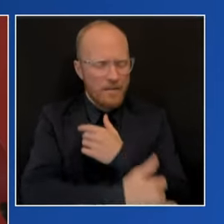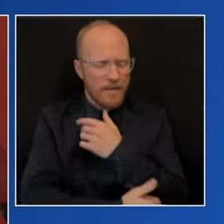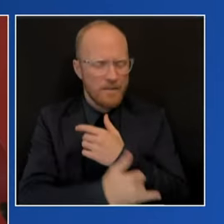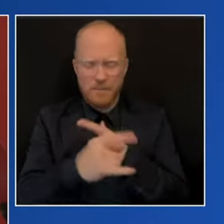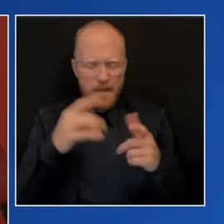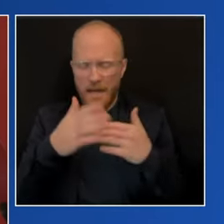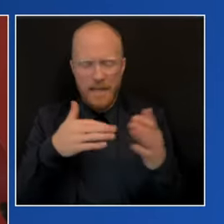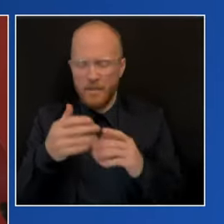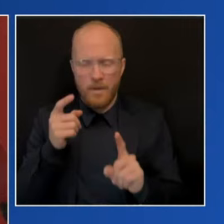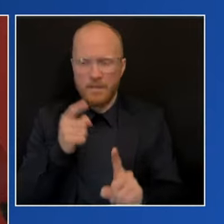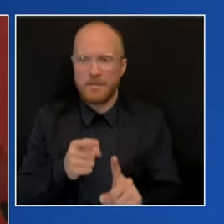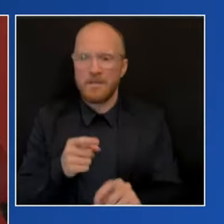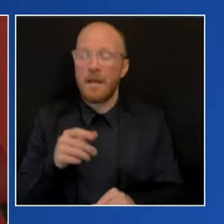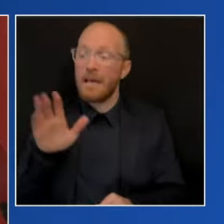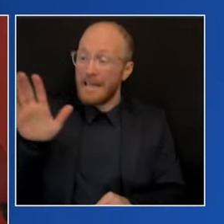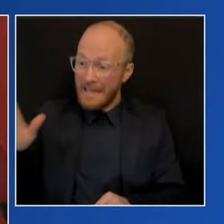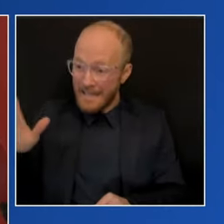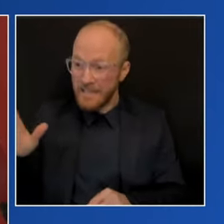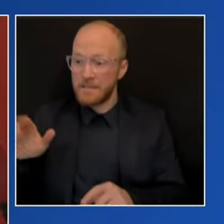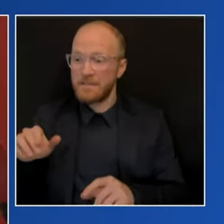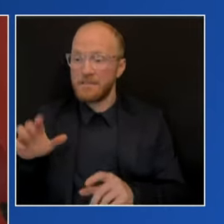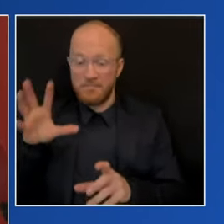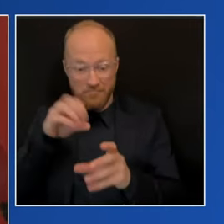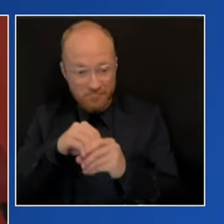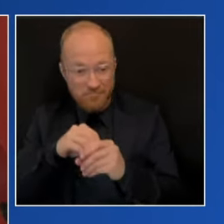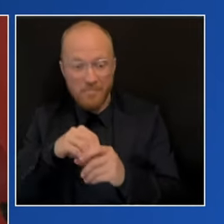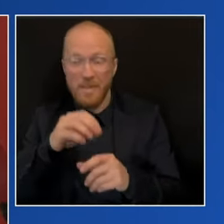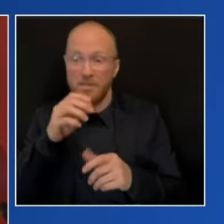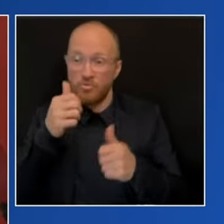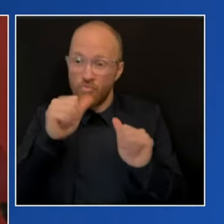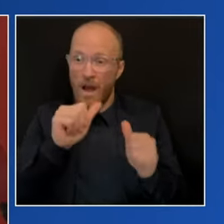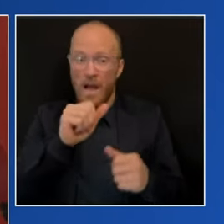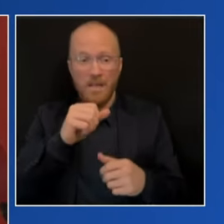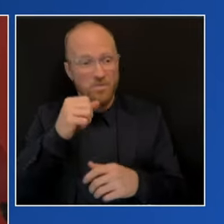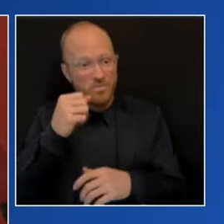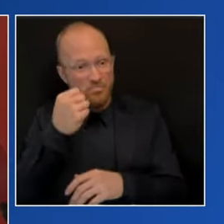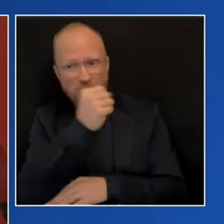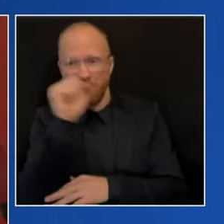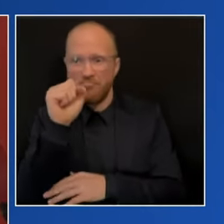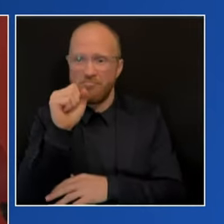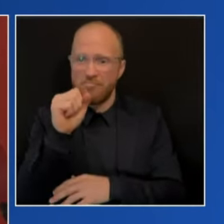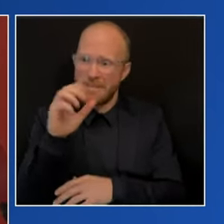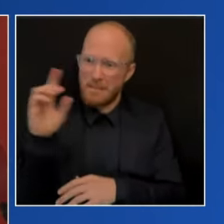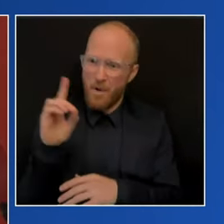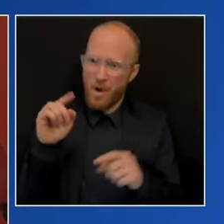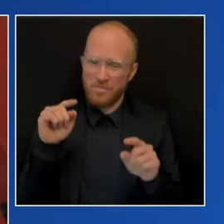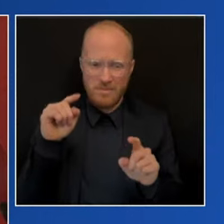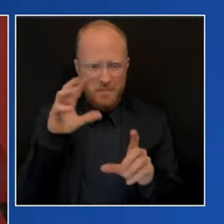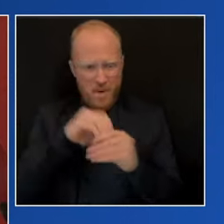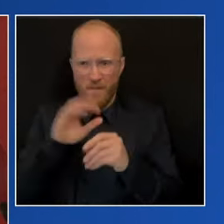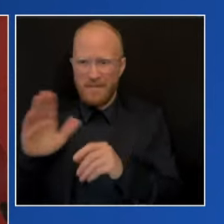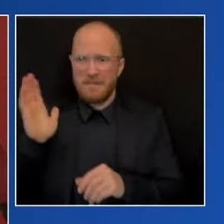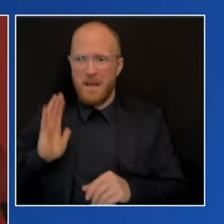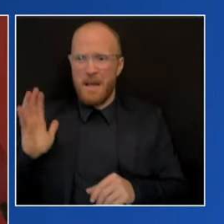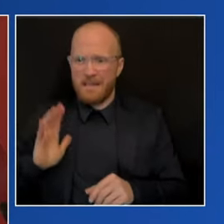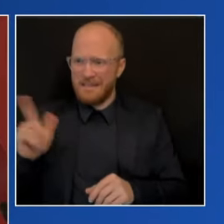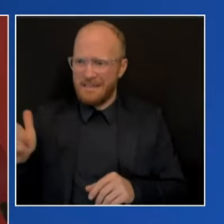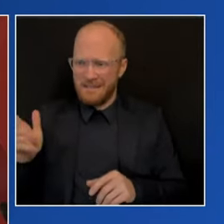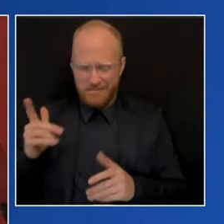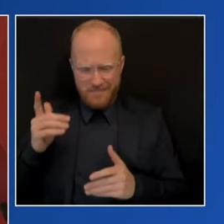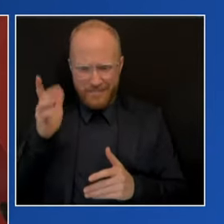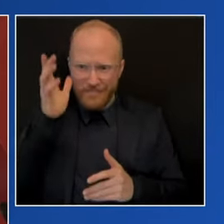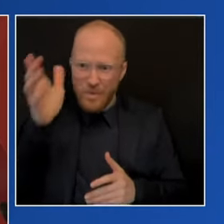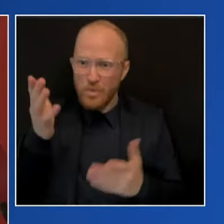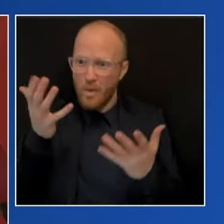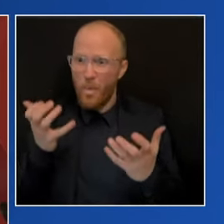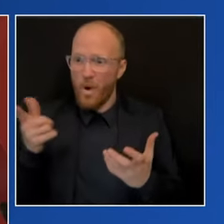Trump's assault on democracy isn't just part of his past. It's what he's promising for the future. He's being straightforward. He's not hiding